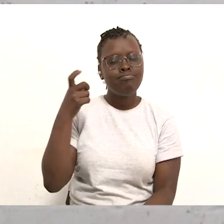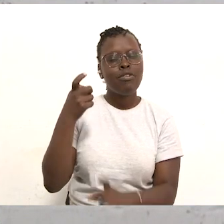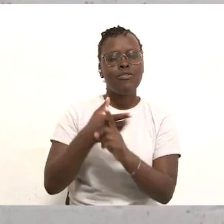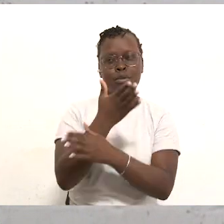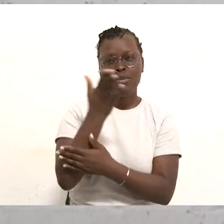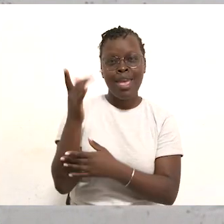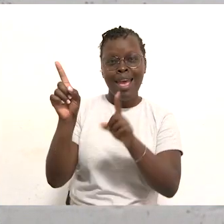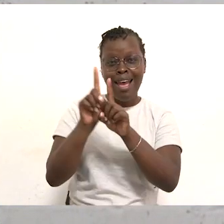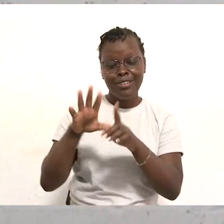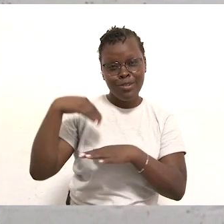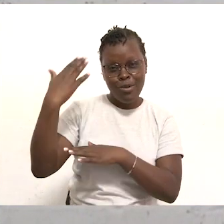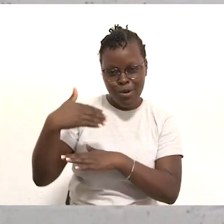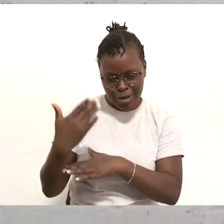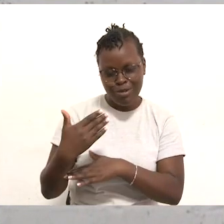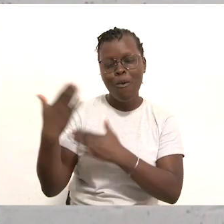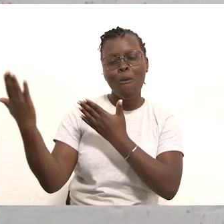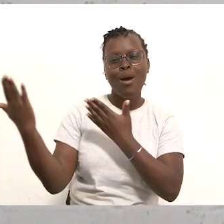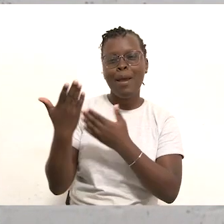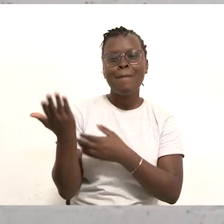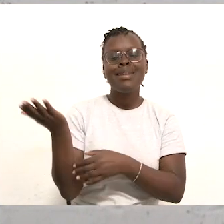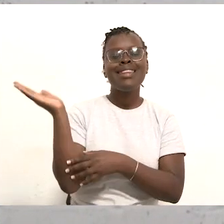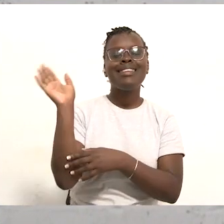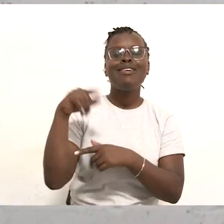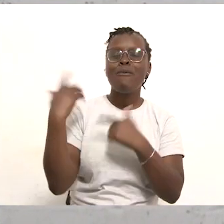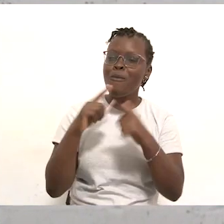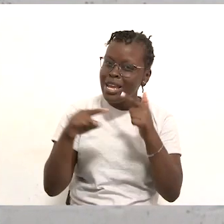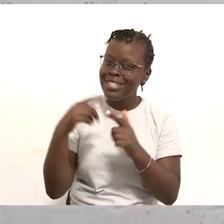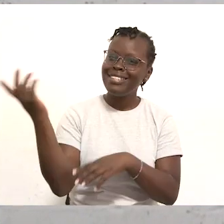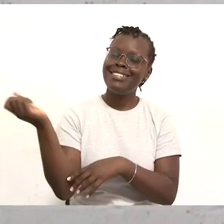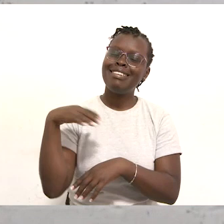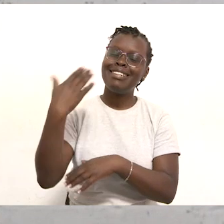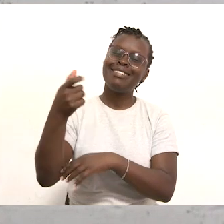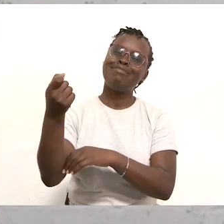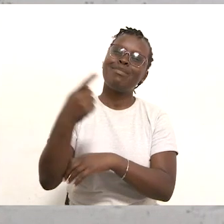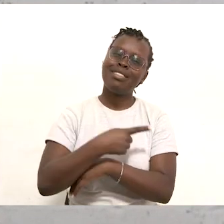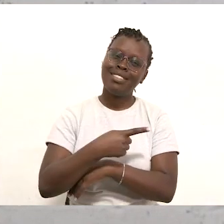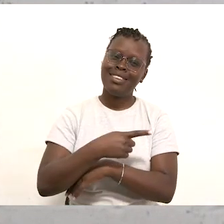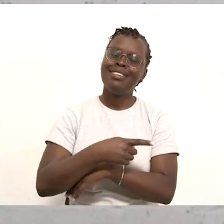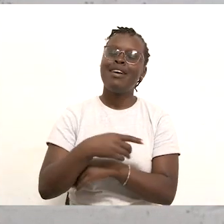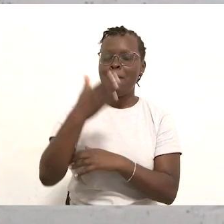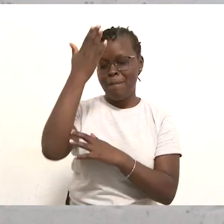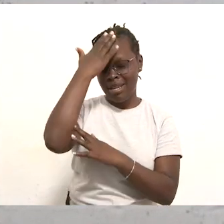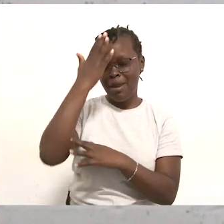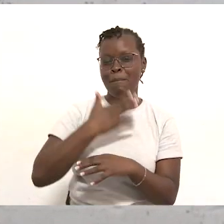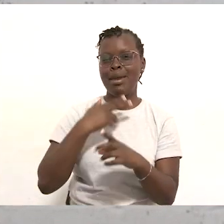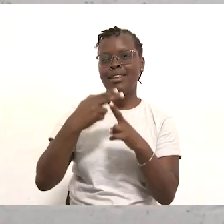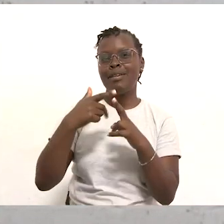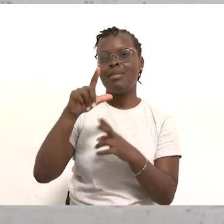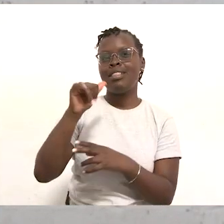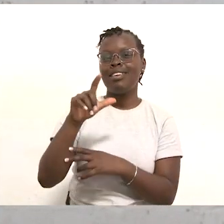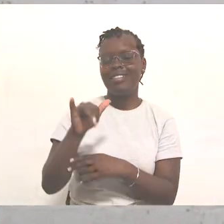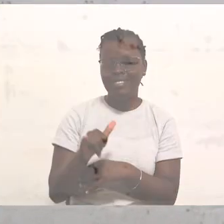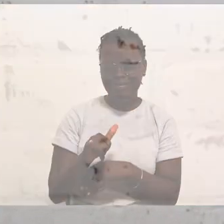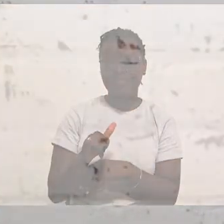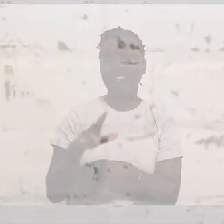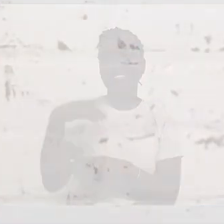from you. And as always, we welcome you back next month for another edition of EdTech Monday. My name is Lily Bekala